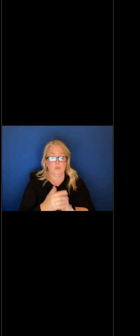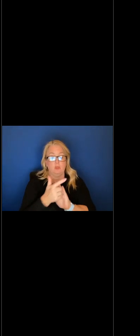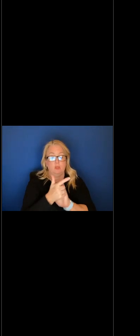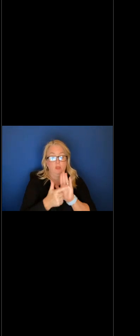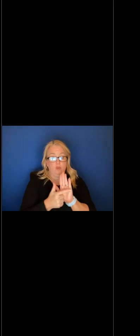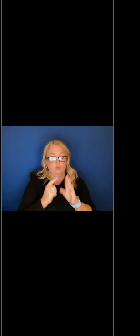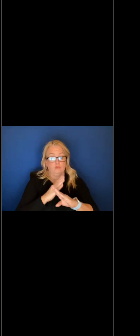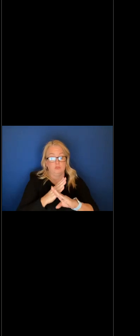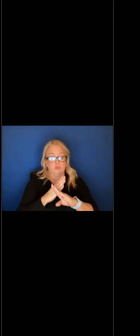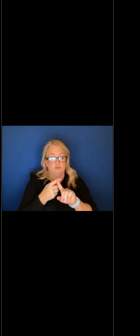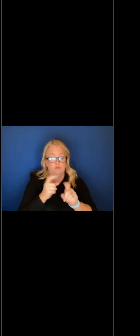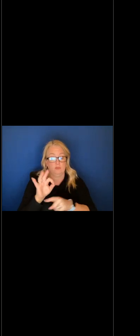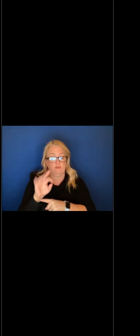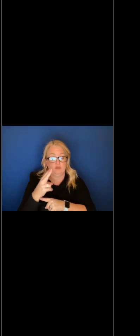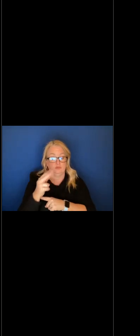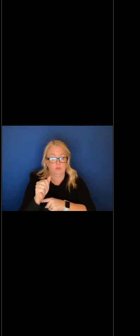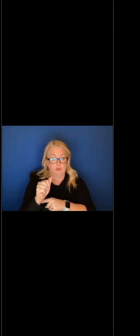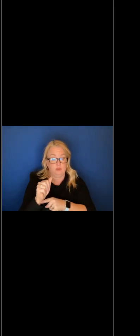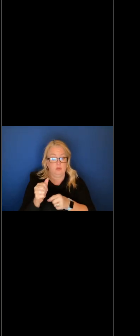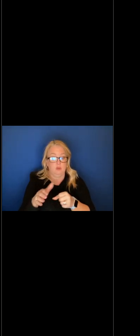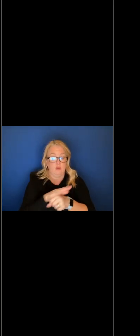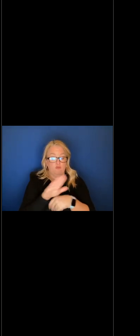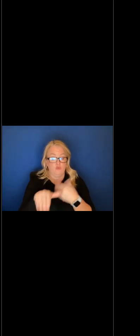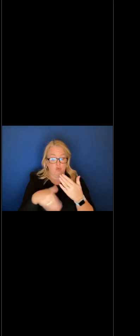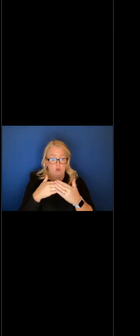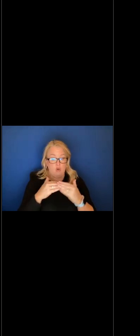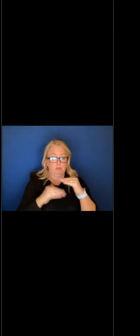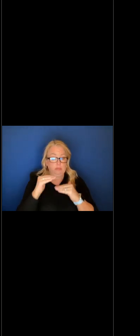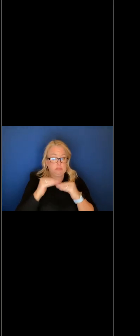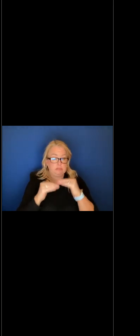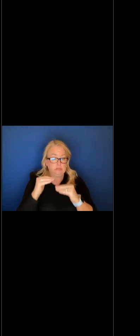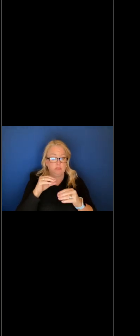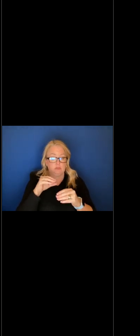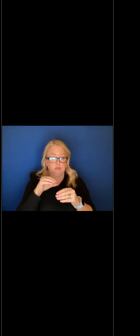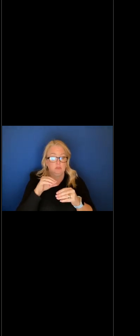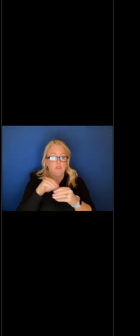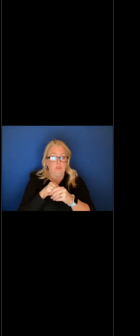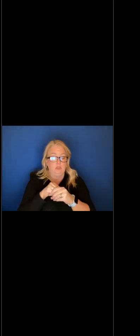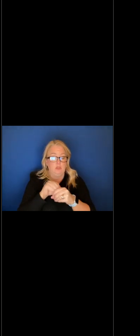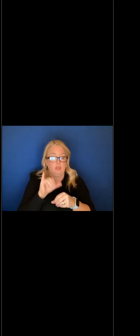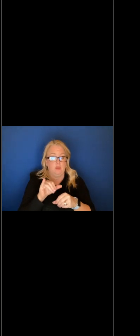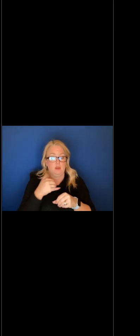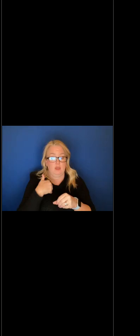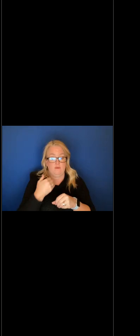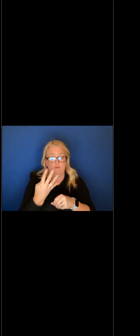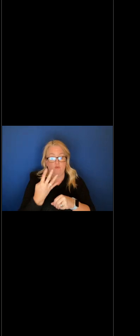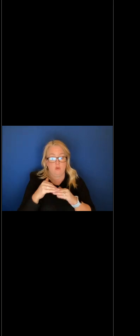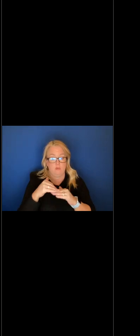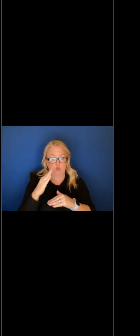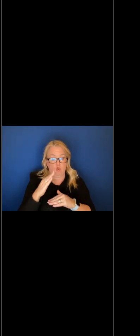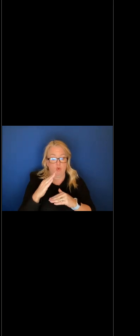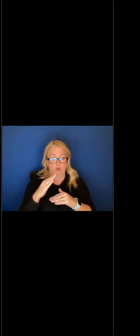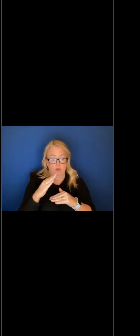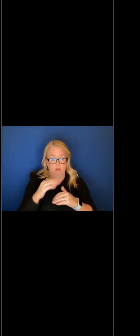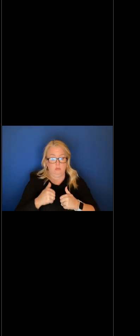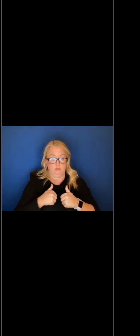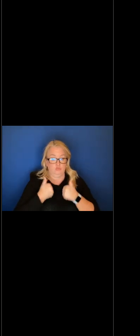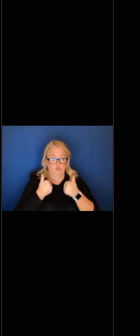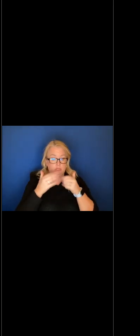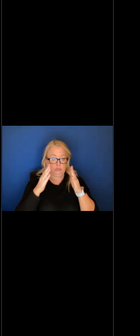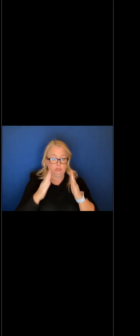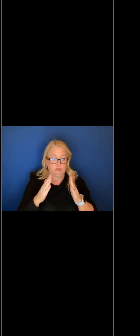legal protections of the FHA cover all dwelling units in buildings containing 4 or more dwelling units